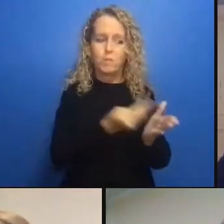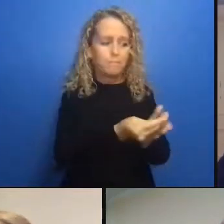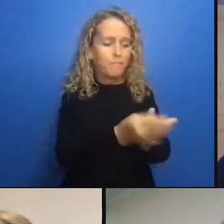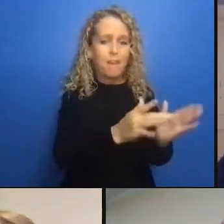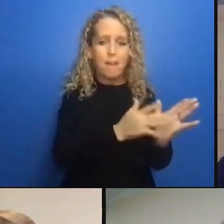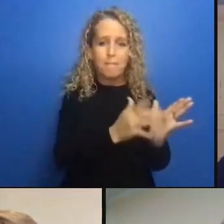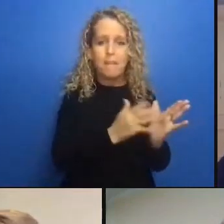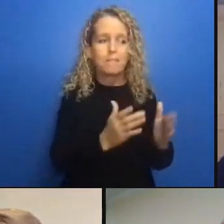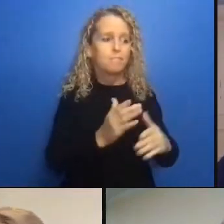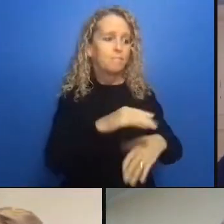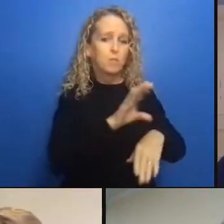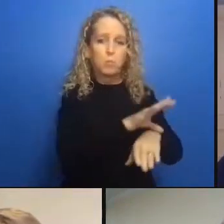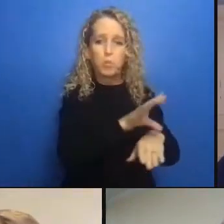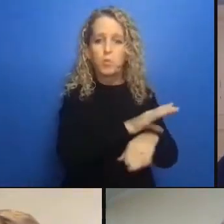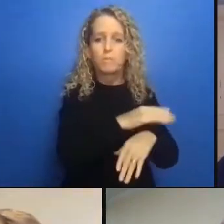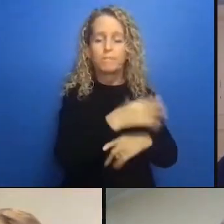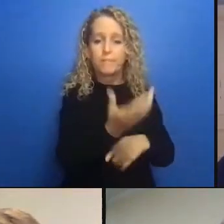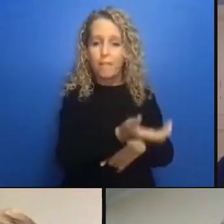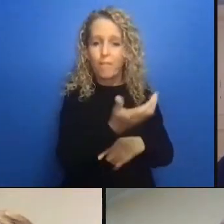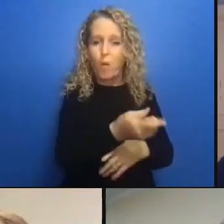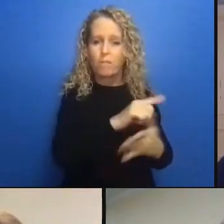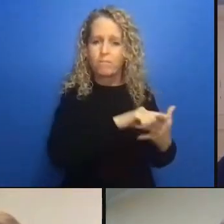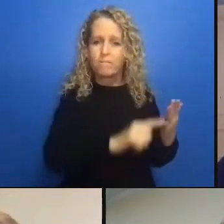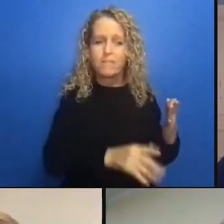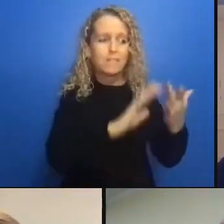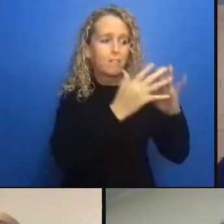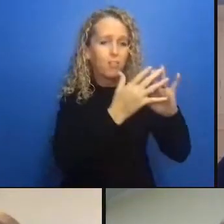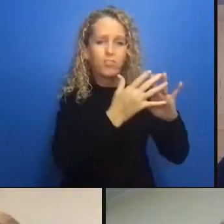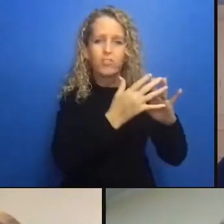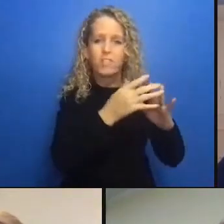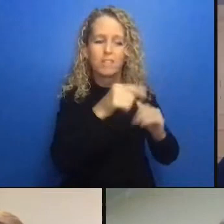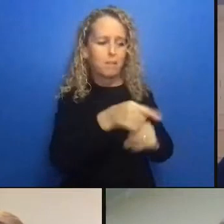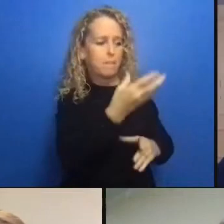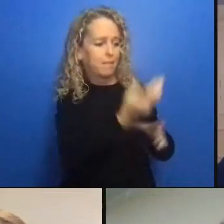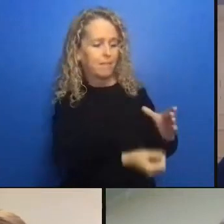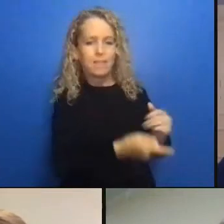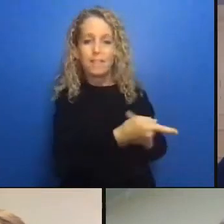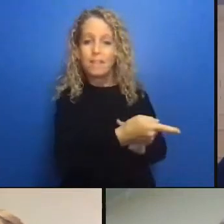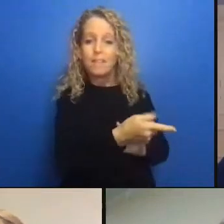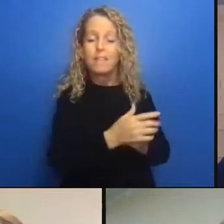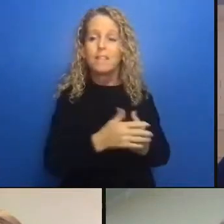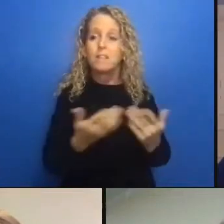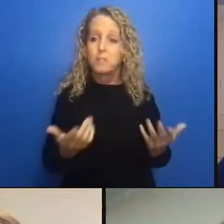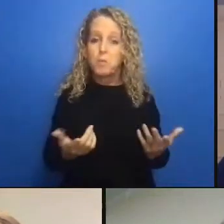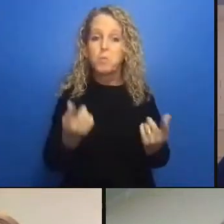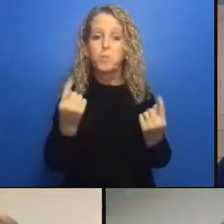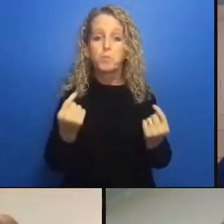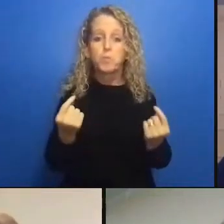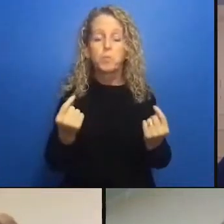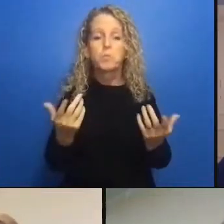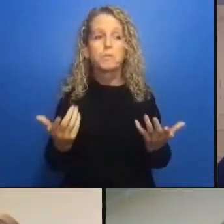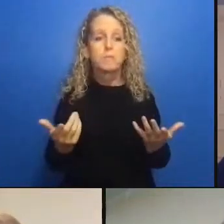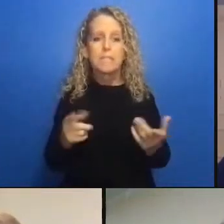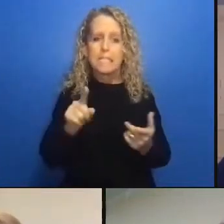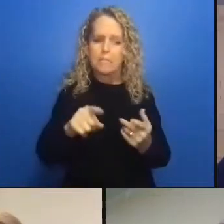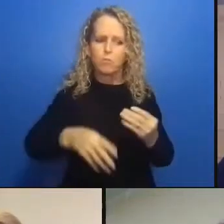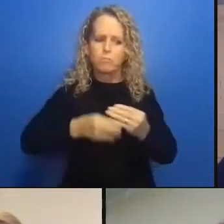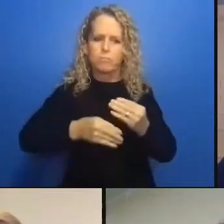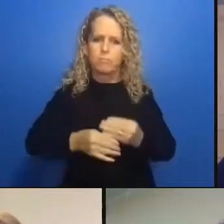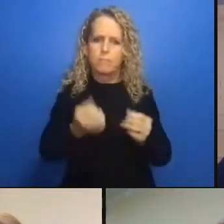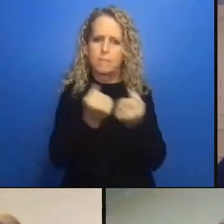funded institutions to address the hardware gap as well. You know, so libraries are doing fantastic work in making